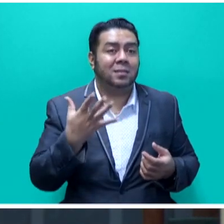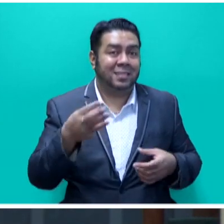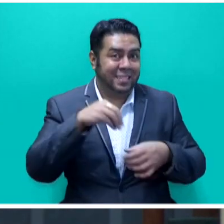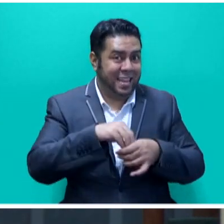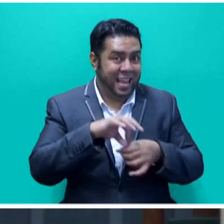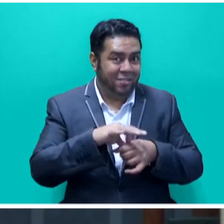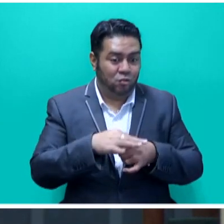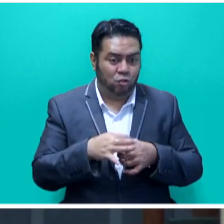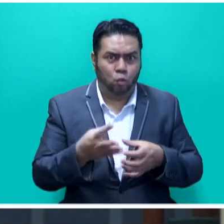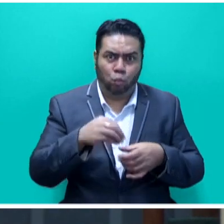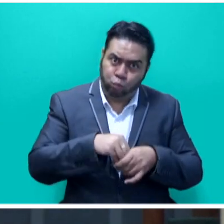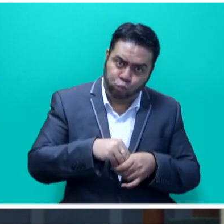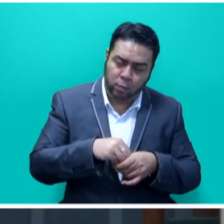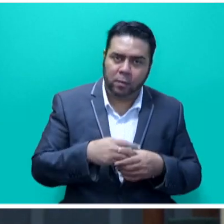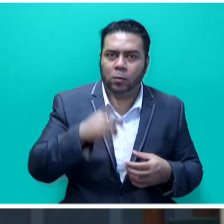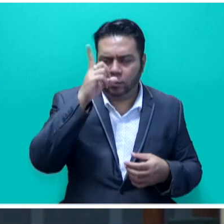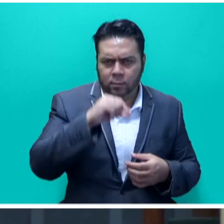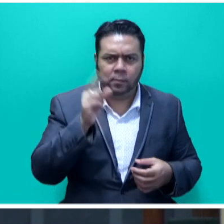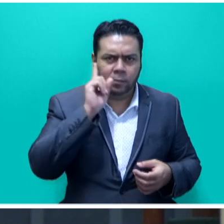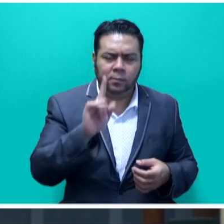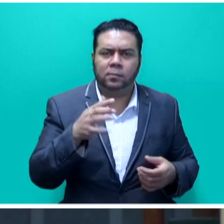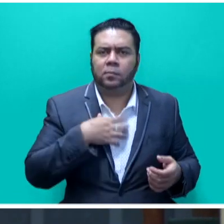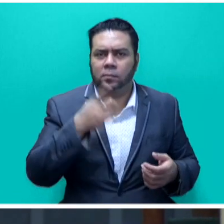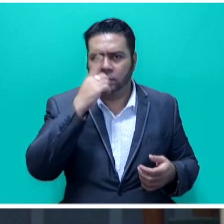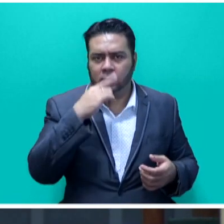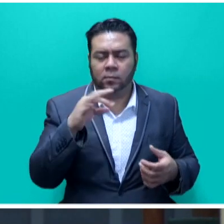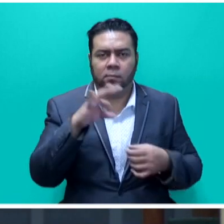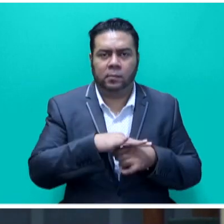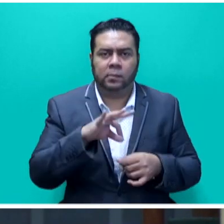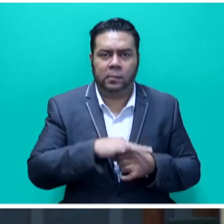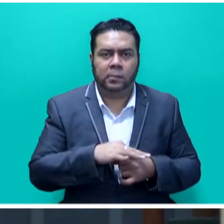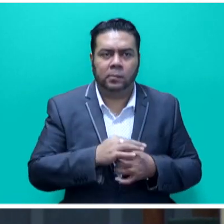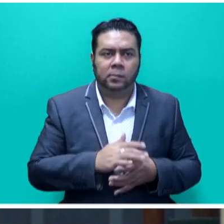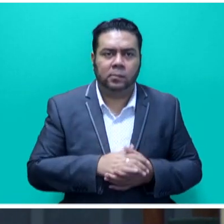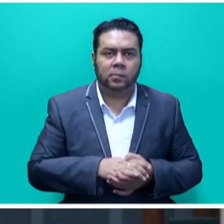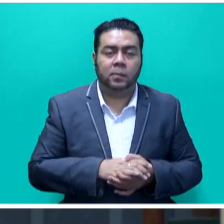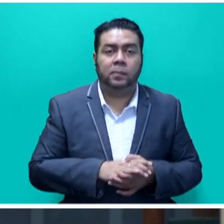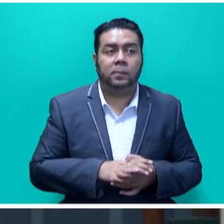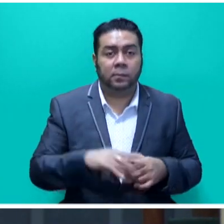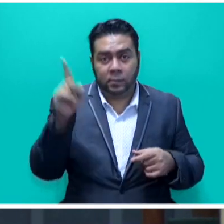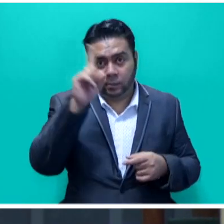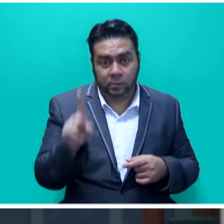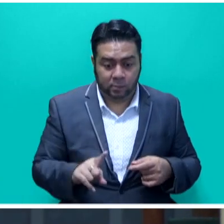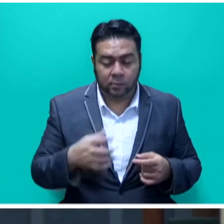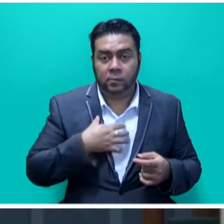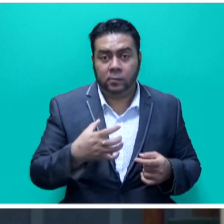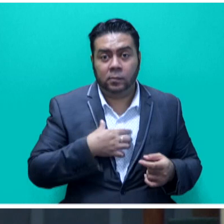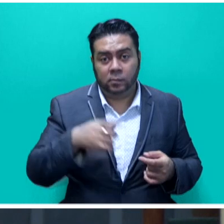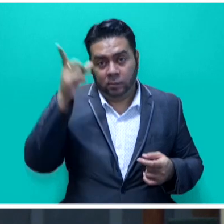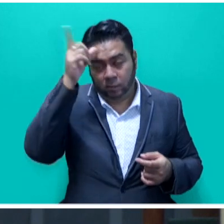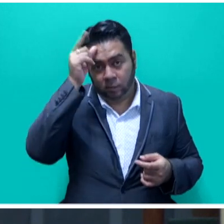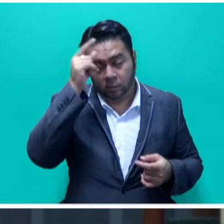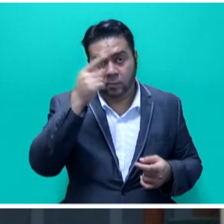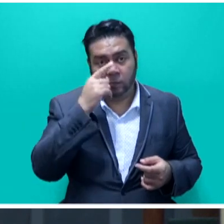should also be able to see more people vote for women leaders. Let me reiterate that. Mr. Speaker said today more Fijians than usual are